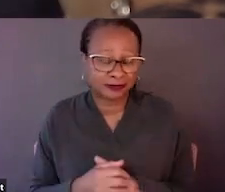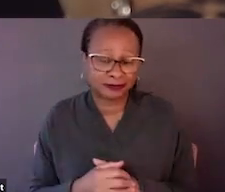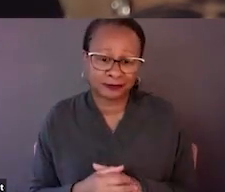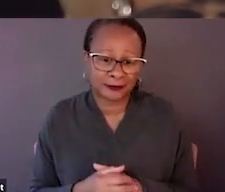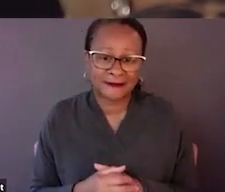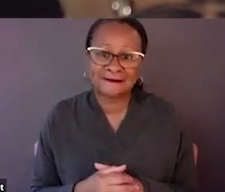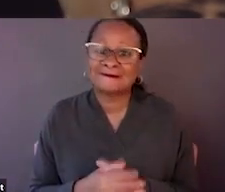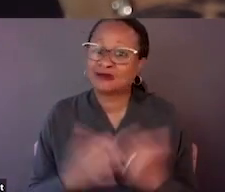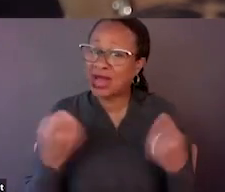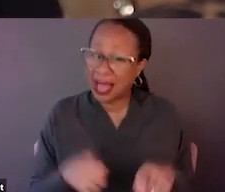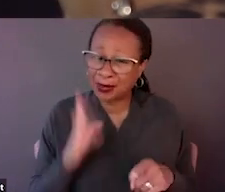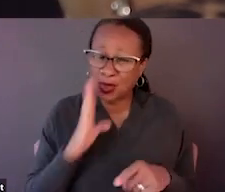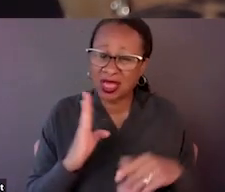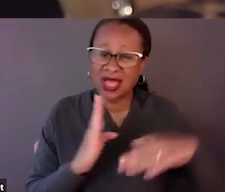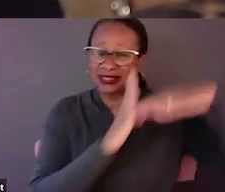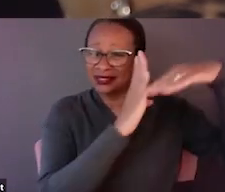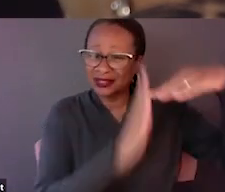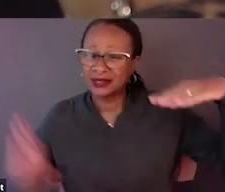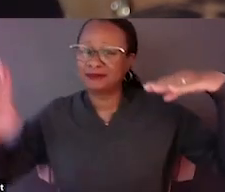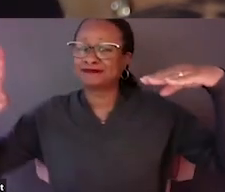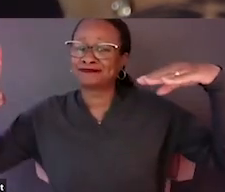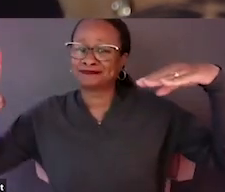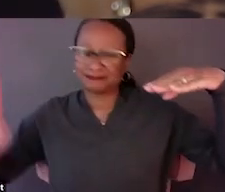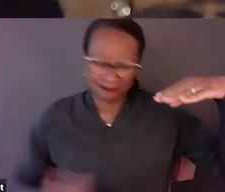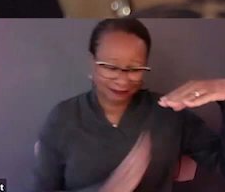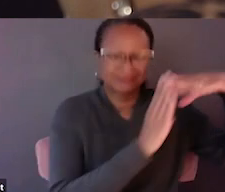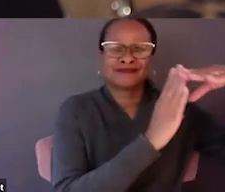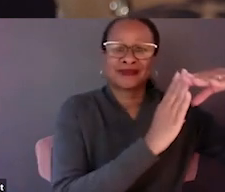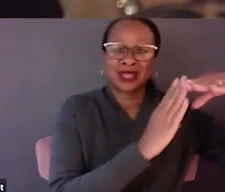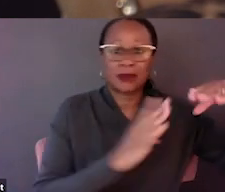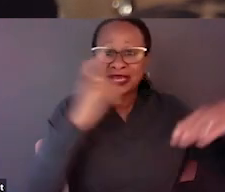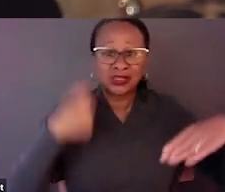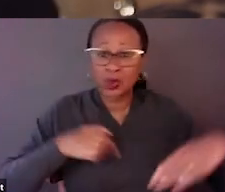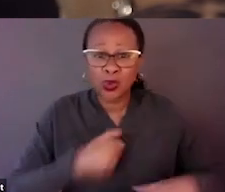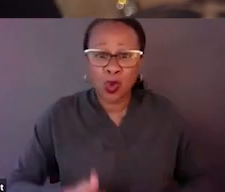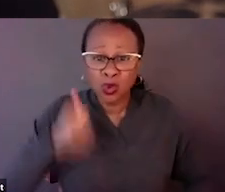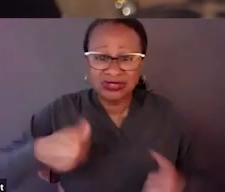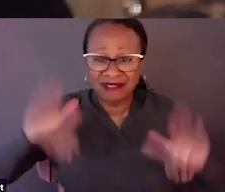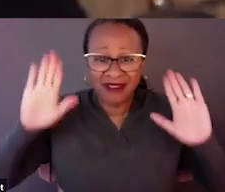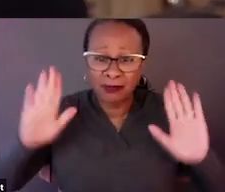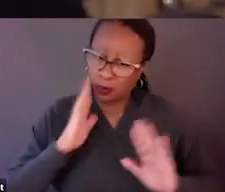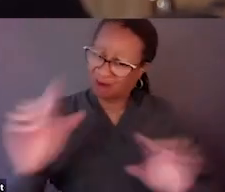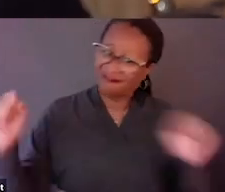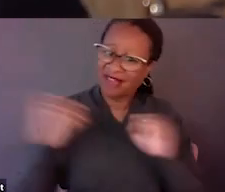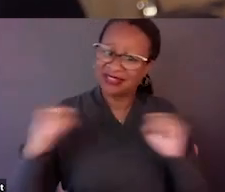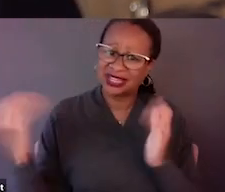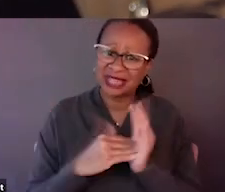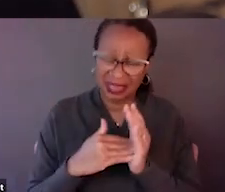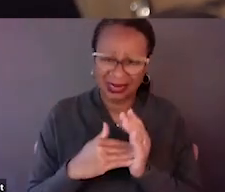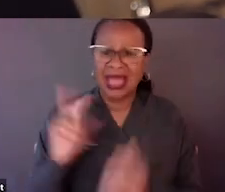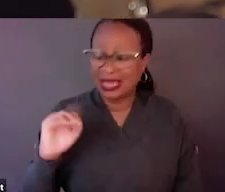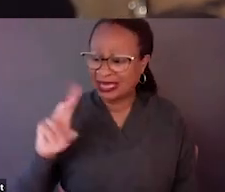it'll go the other way, because we're not going to give up. We're going to fight. We're going to fight, and just for